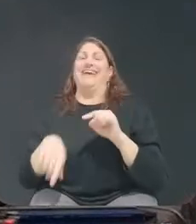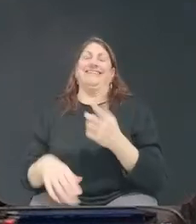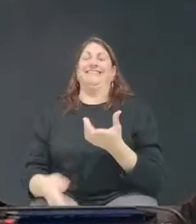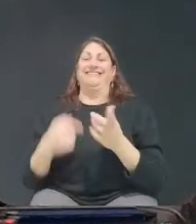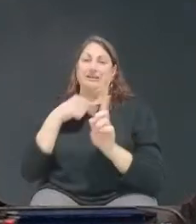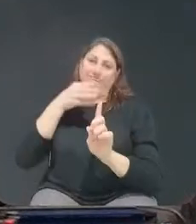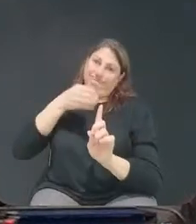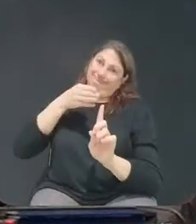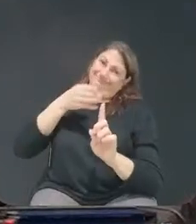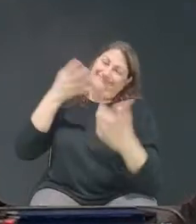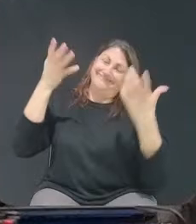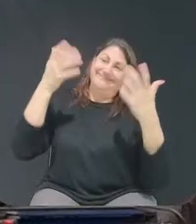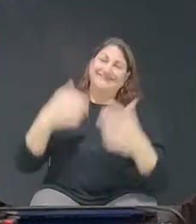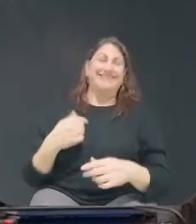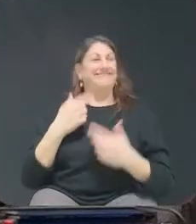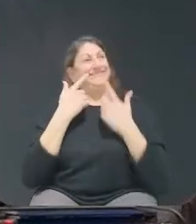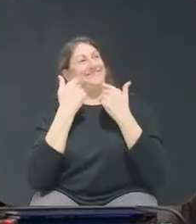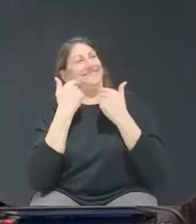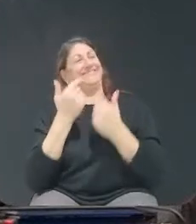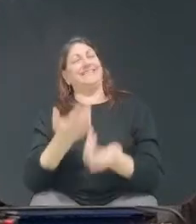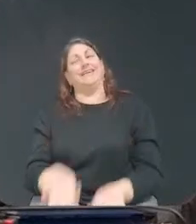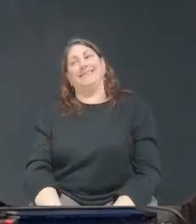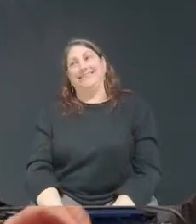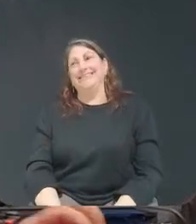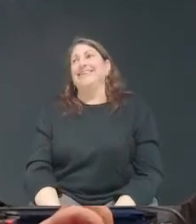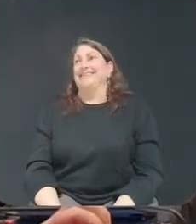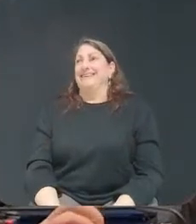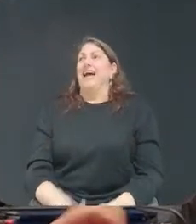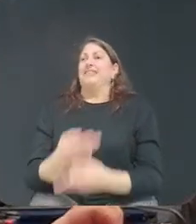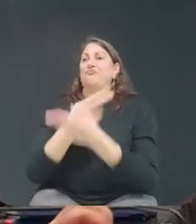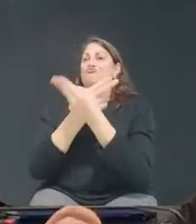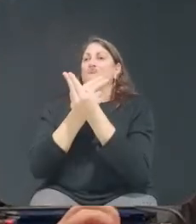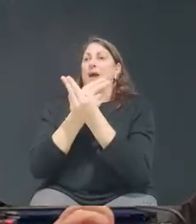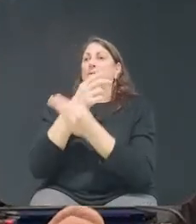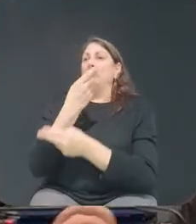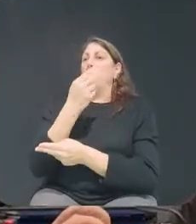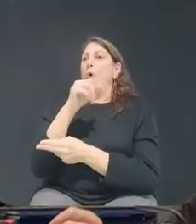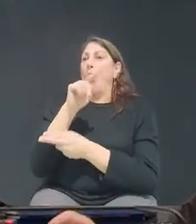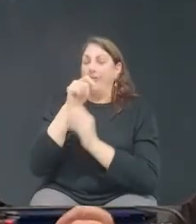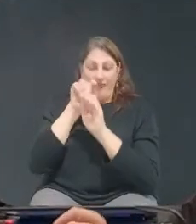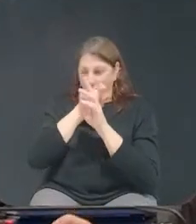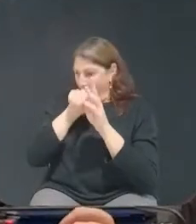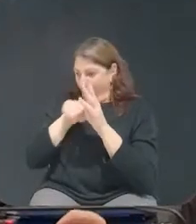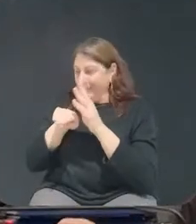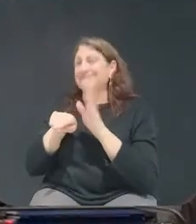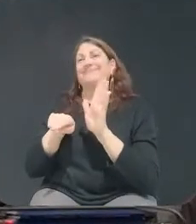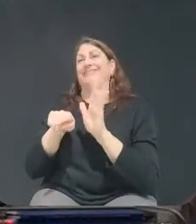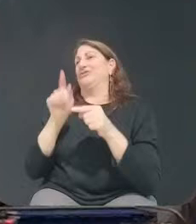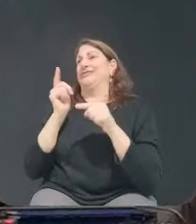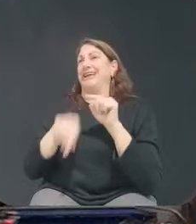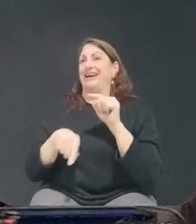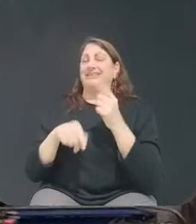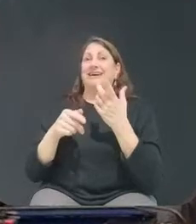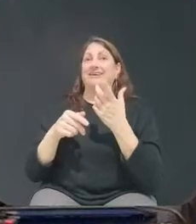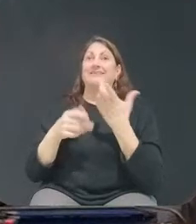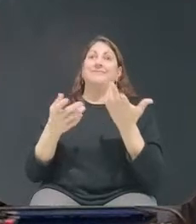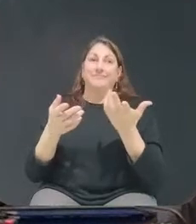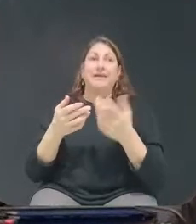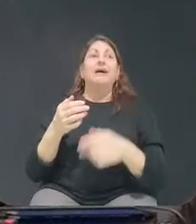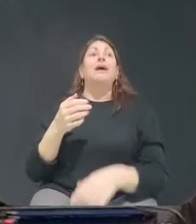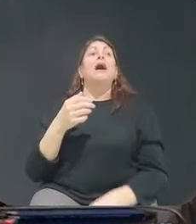and that's if we can kind of keep that favorite archival object contained and not make it into these huge, that's sort of the fun in it, because we get to do